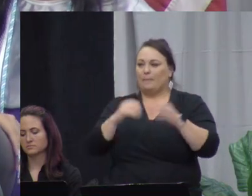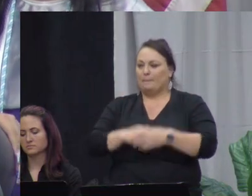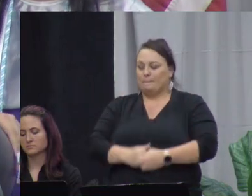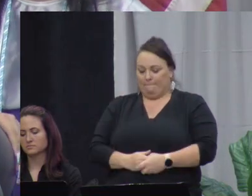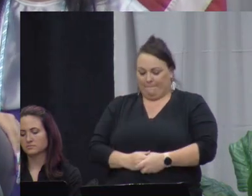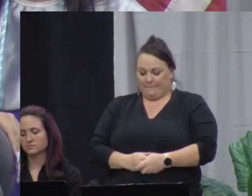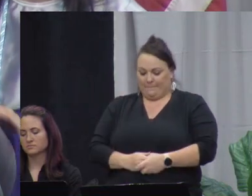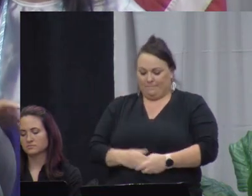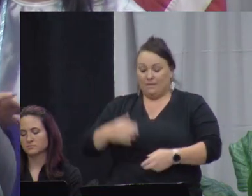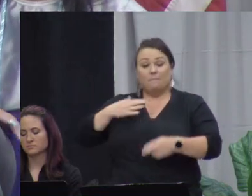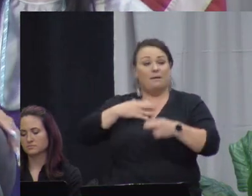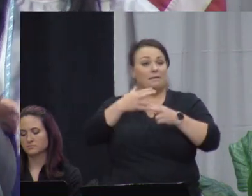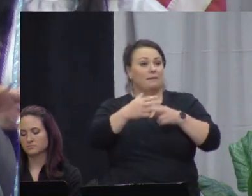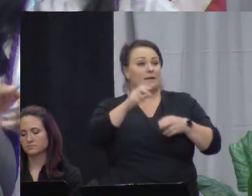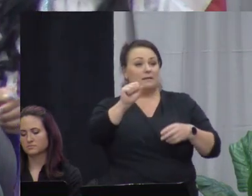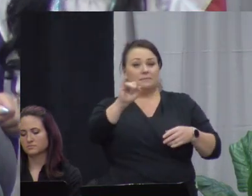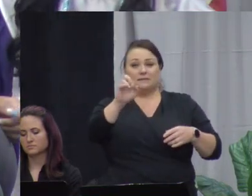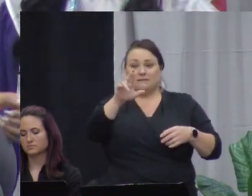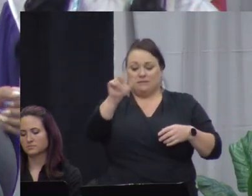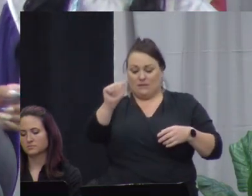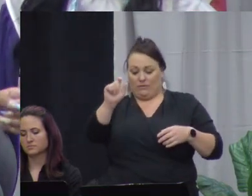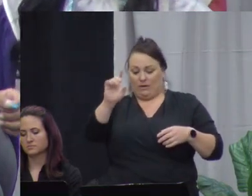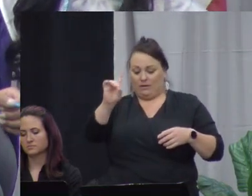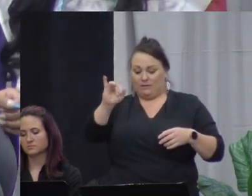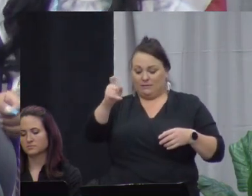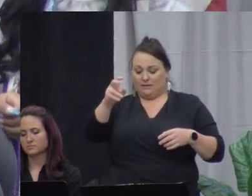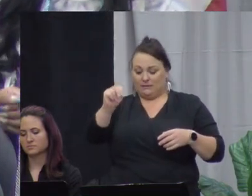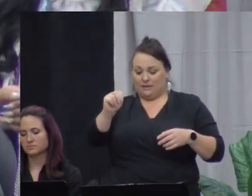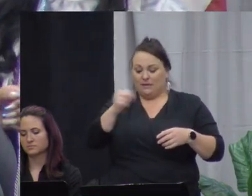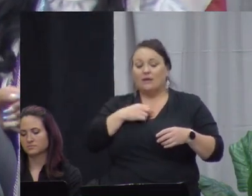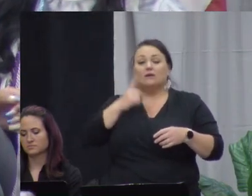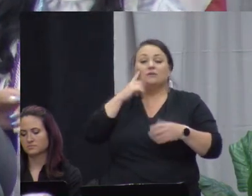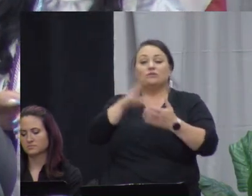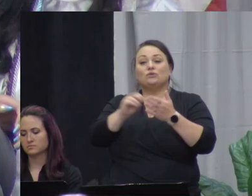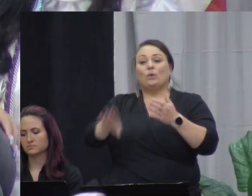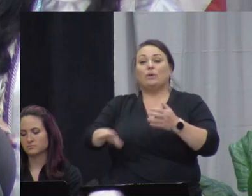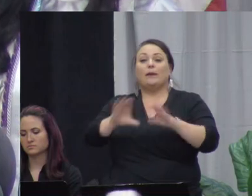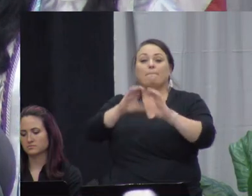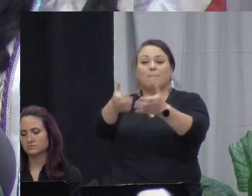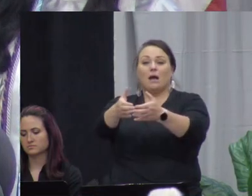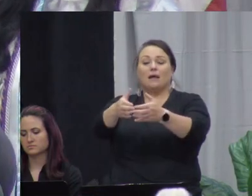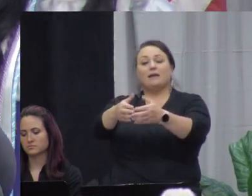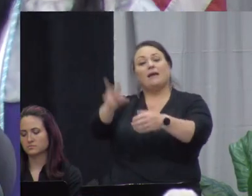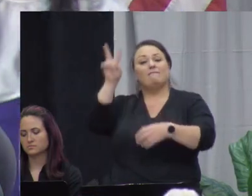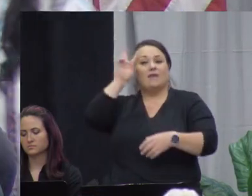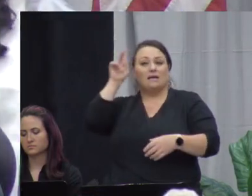My name is Sierra Dixon, and I am the class of 2023 student body vice president.